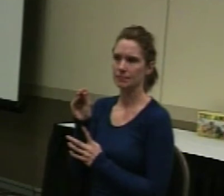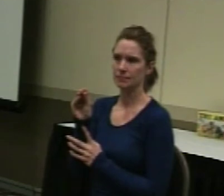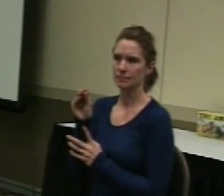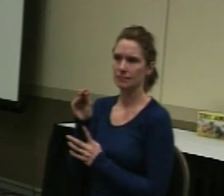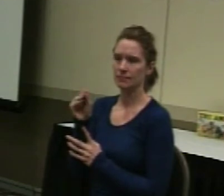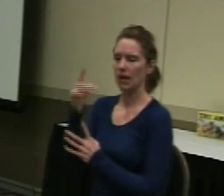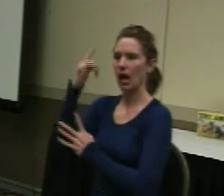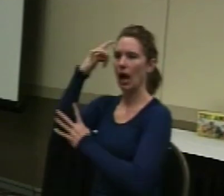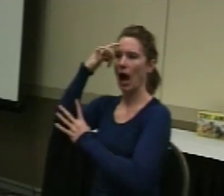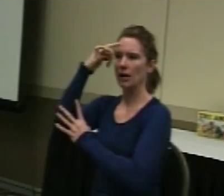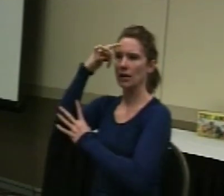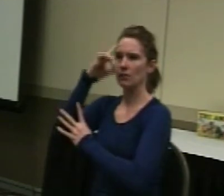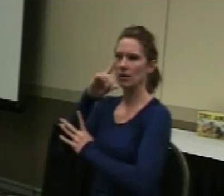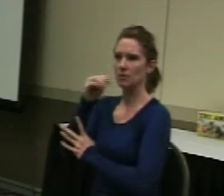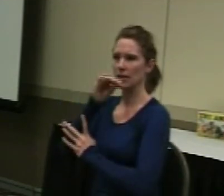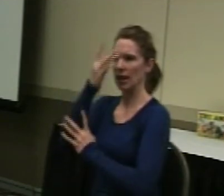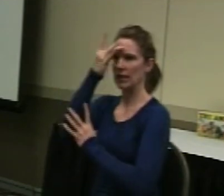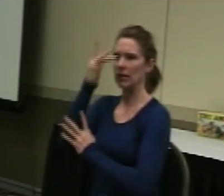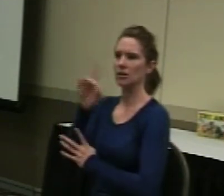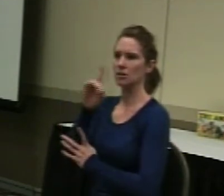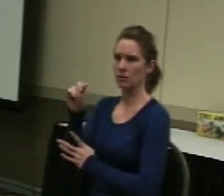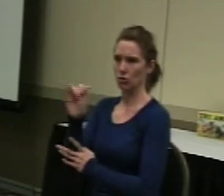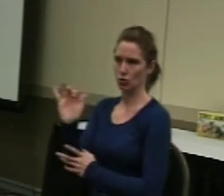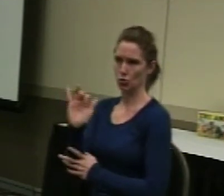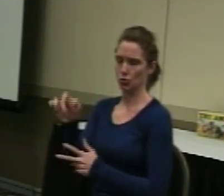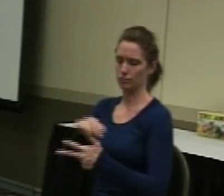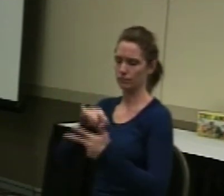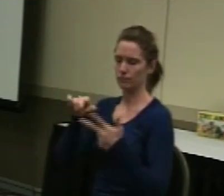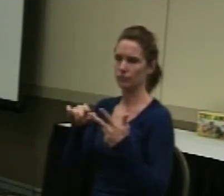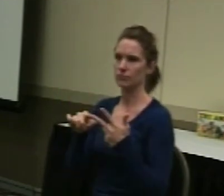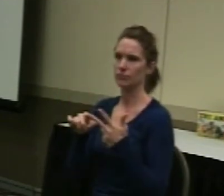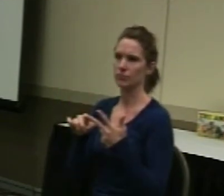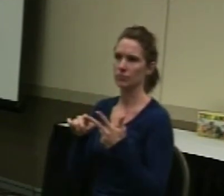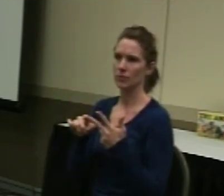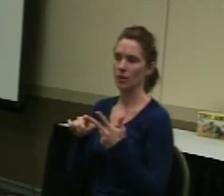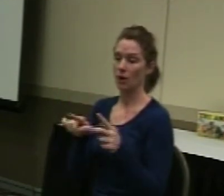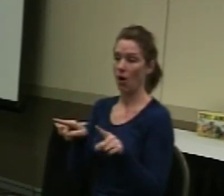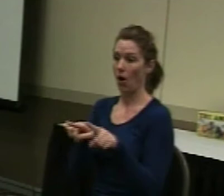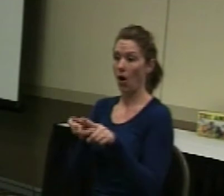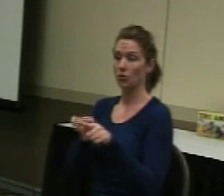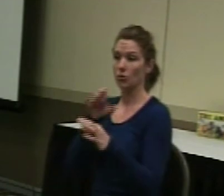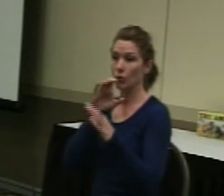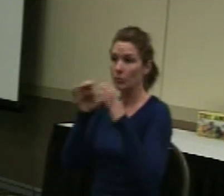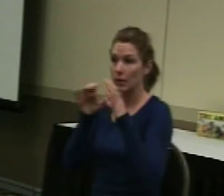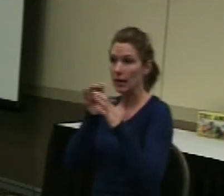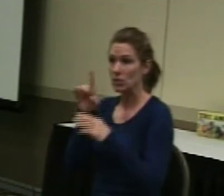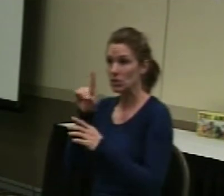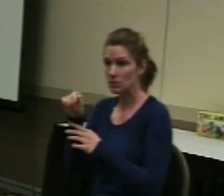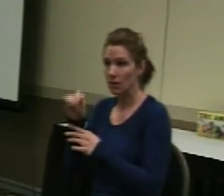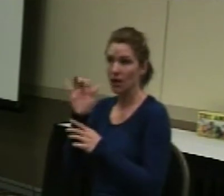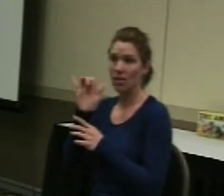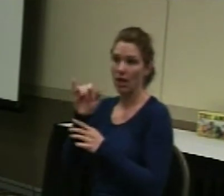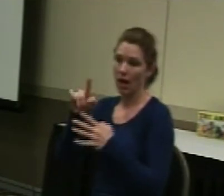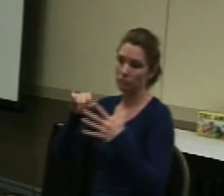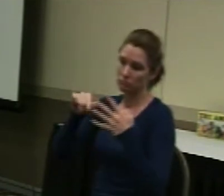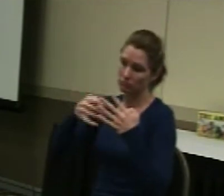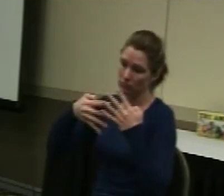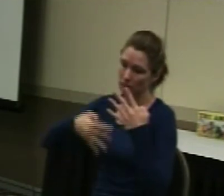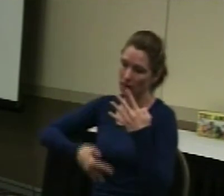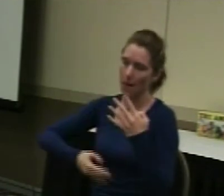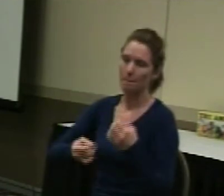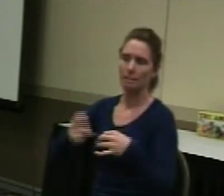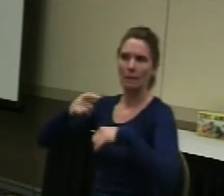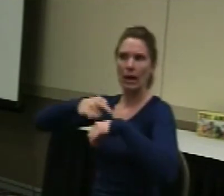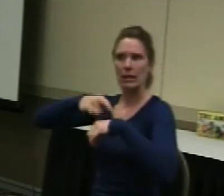cognitive and intellectual disability, as well as children with communication disorders. So very frequently we have children